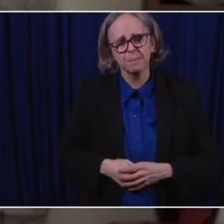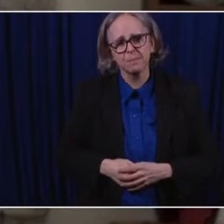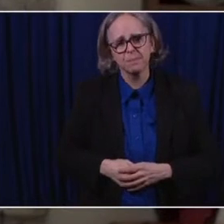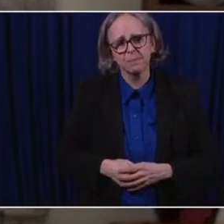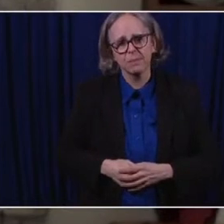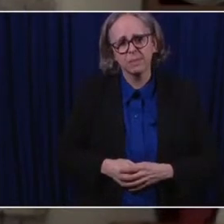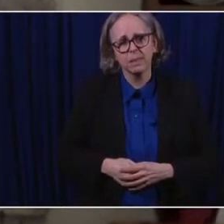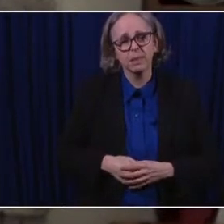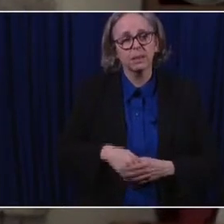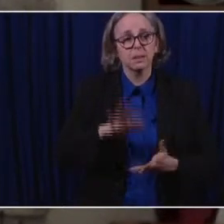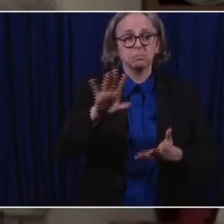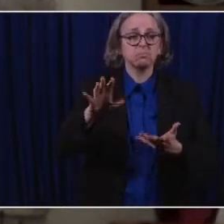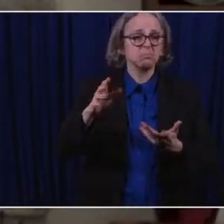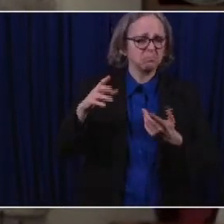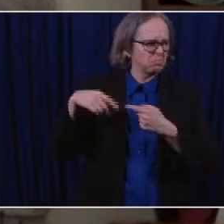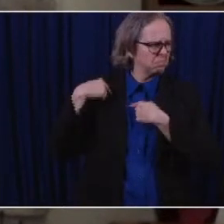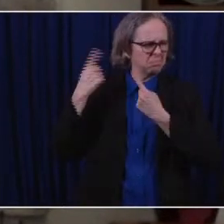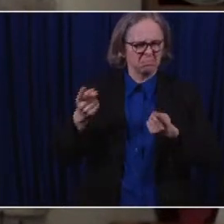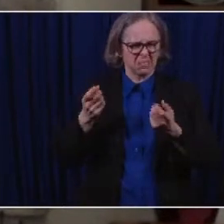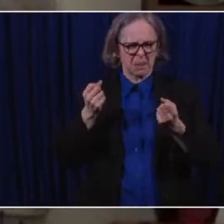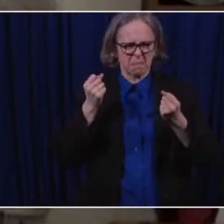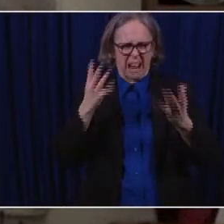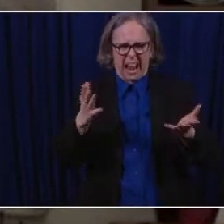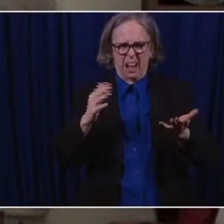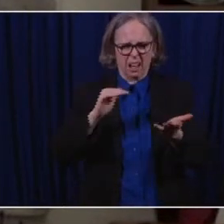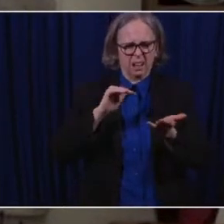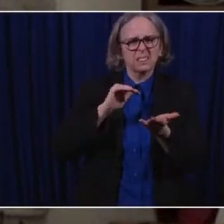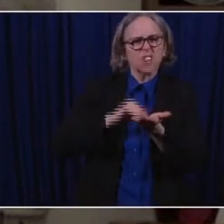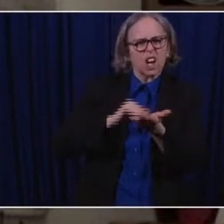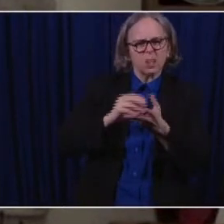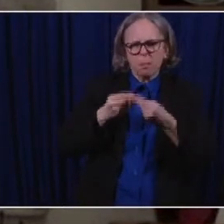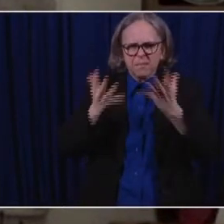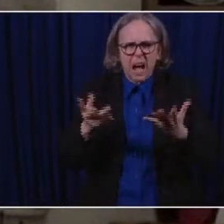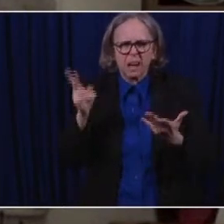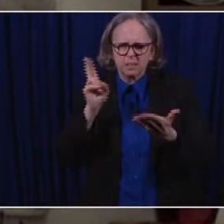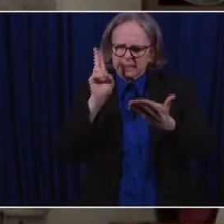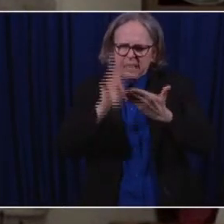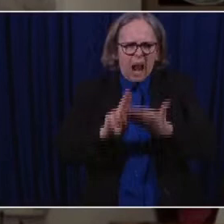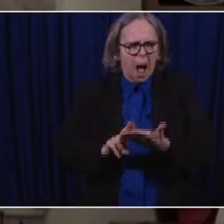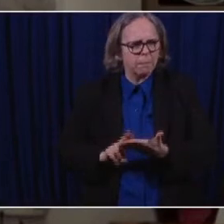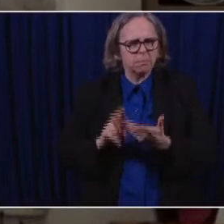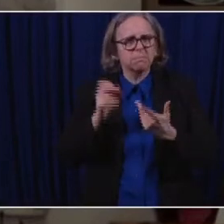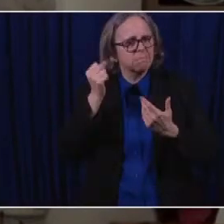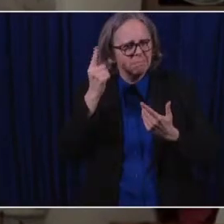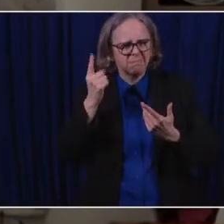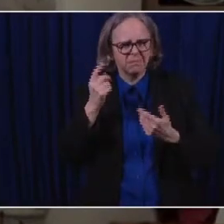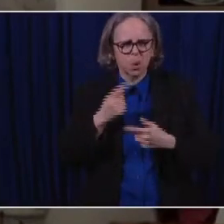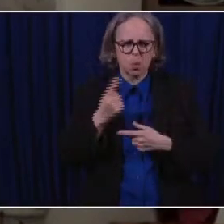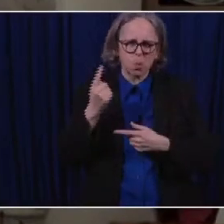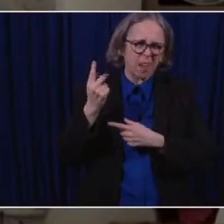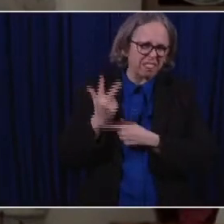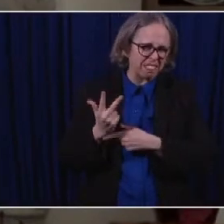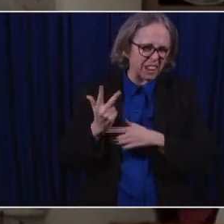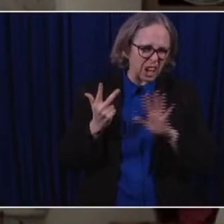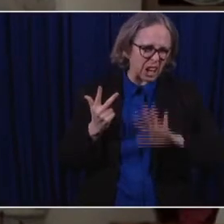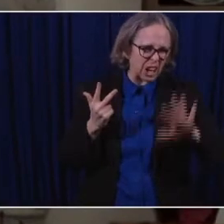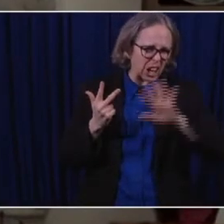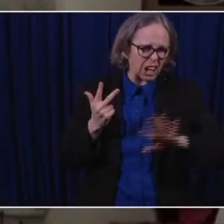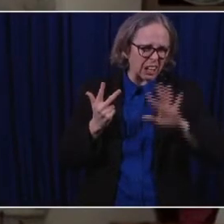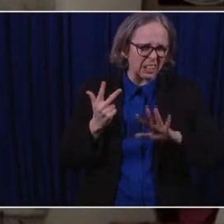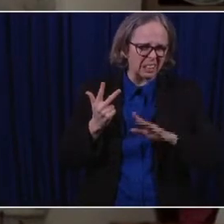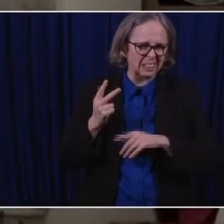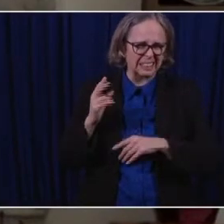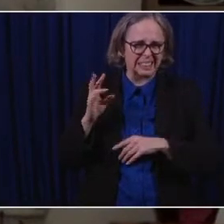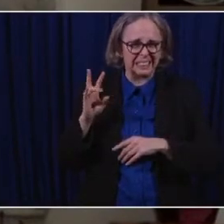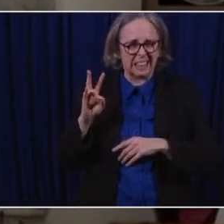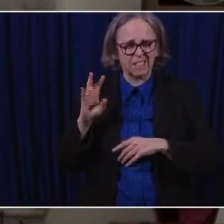in the state that have said that they would be providers. I think we're at 2,300, and we're using 700, 750 now. So